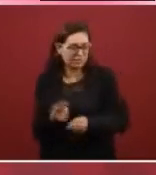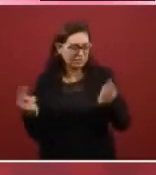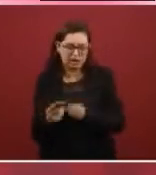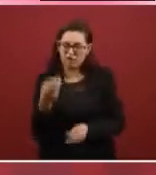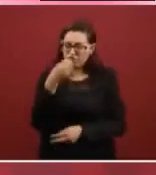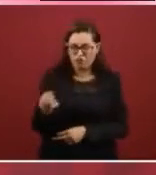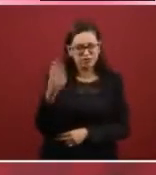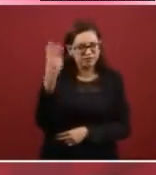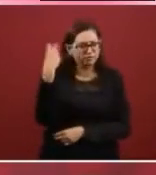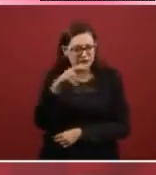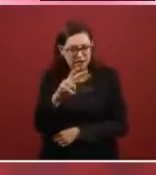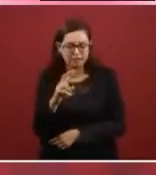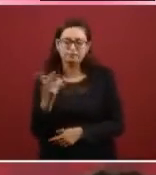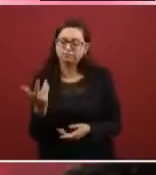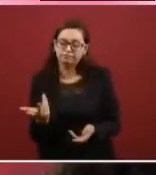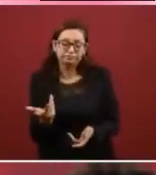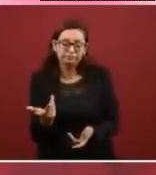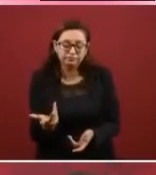now.